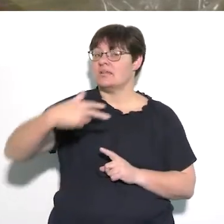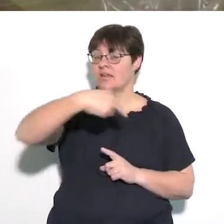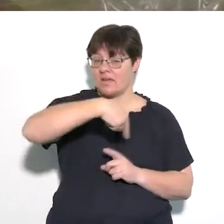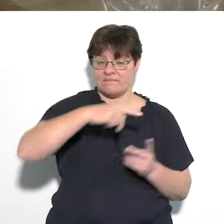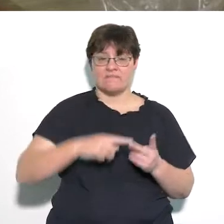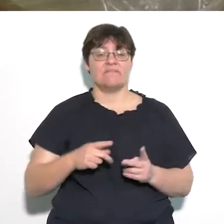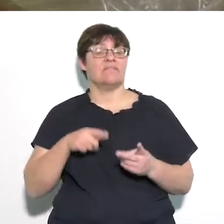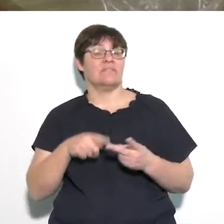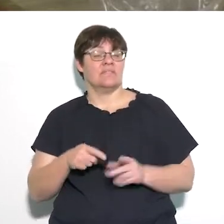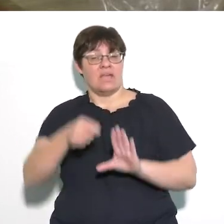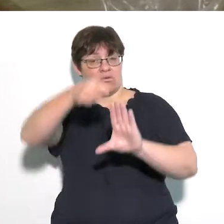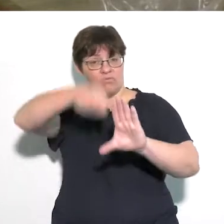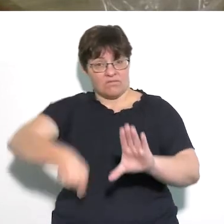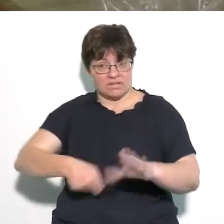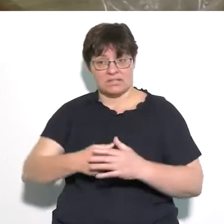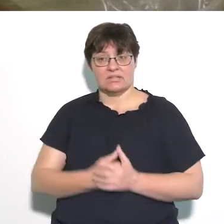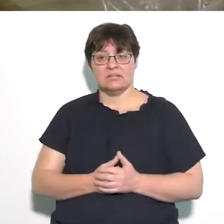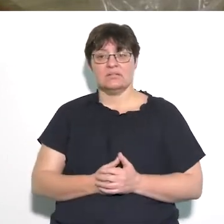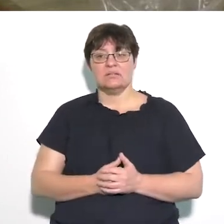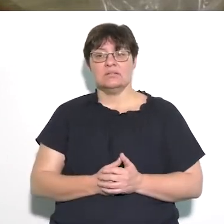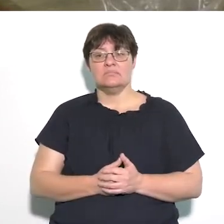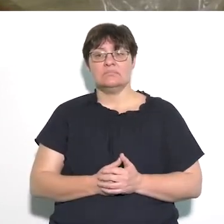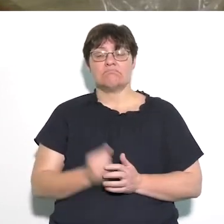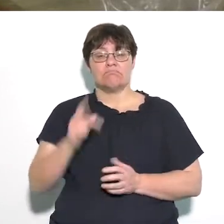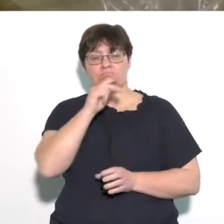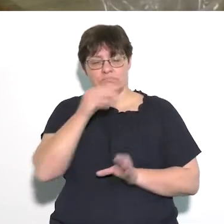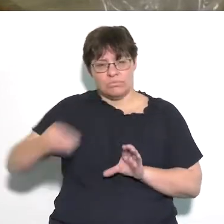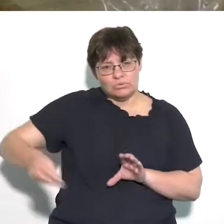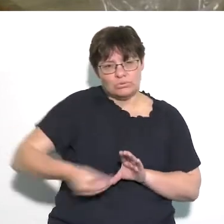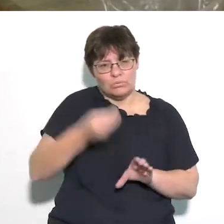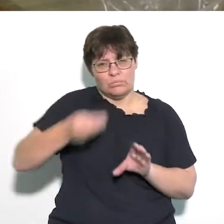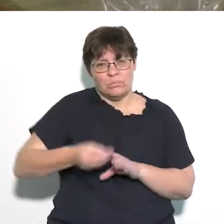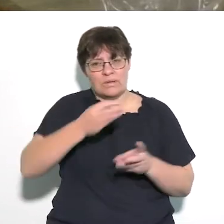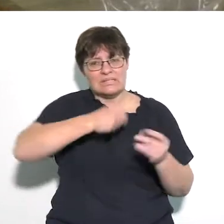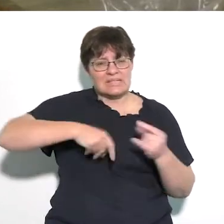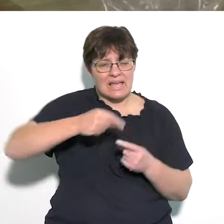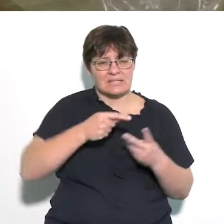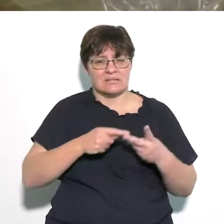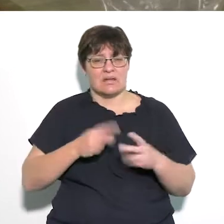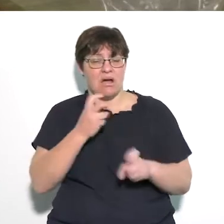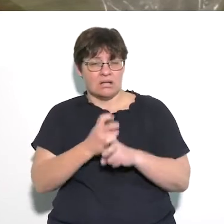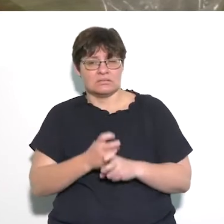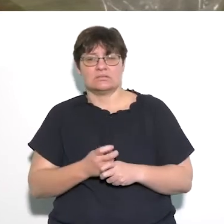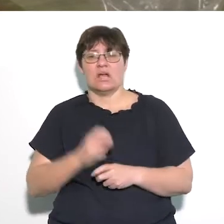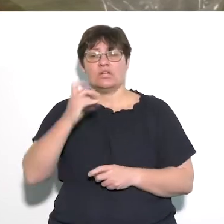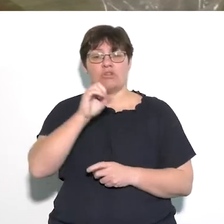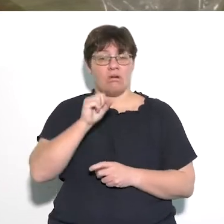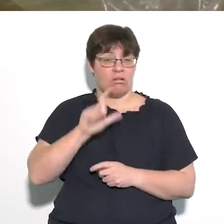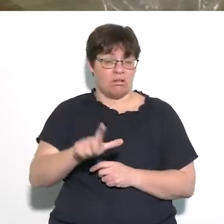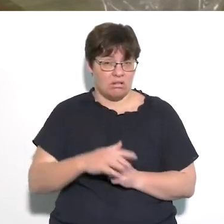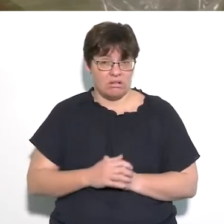scissors. I'm using blue scoops to scoop up fine sand, coarse sand,